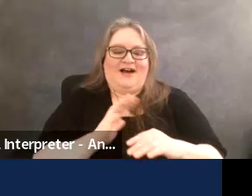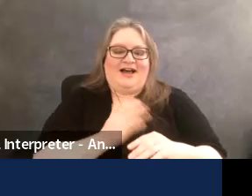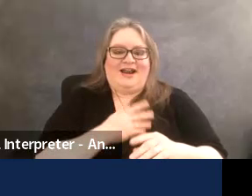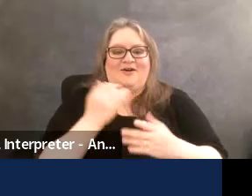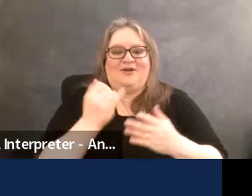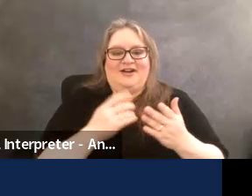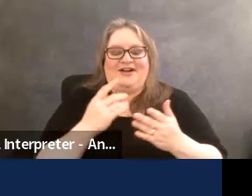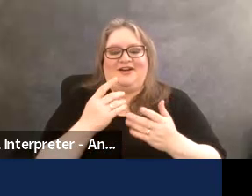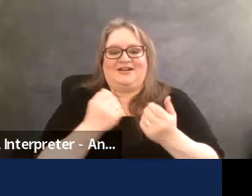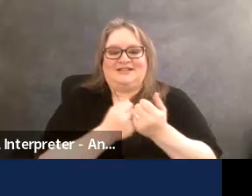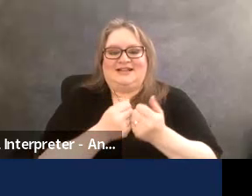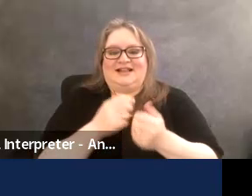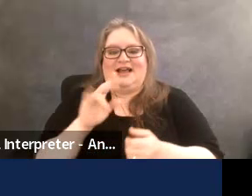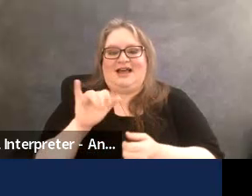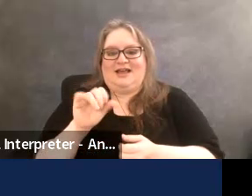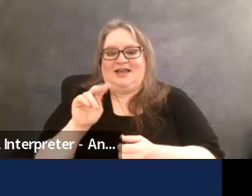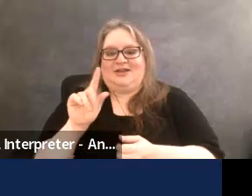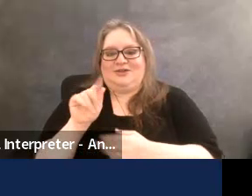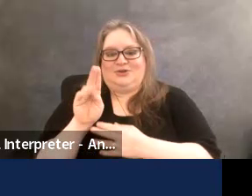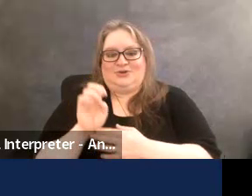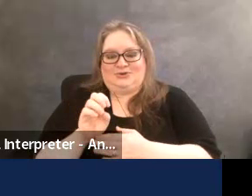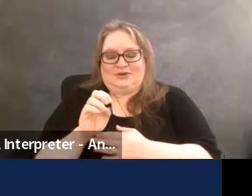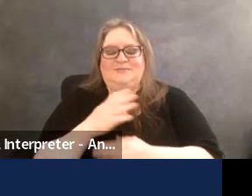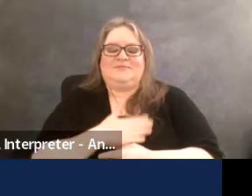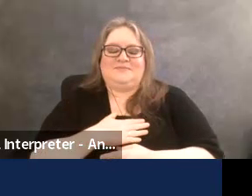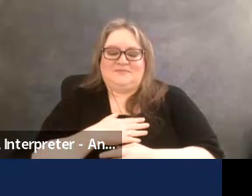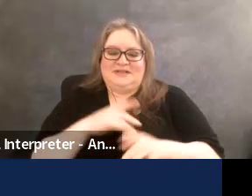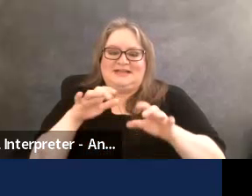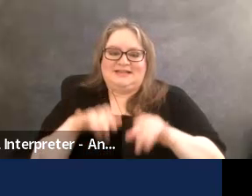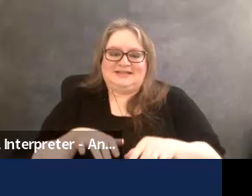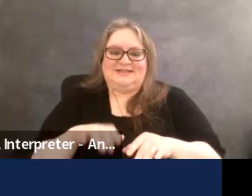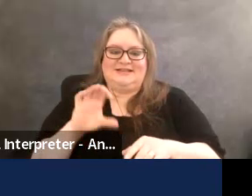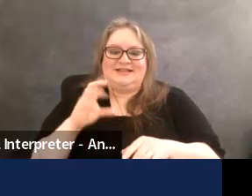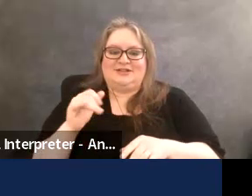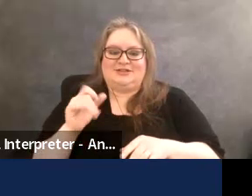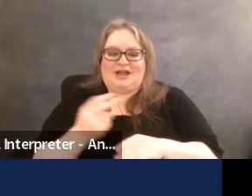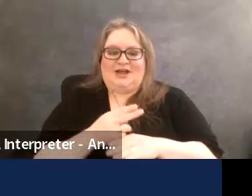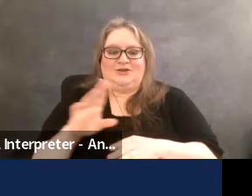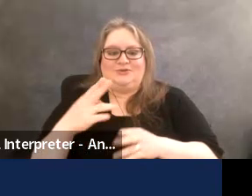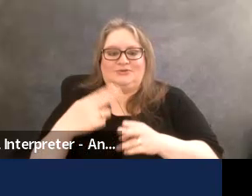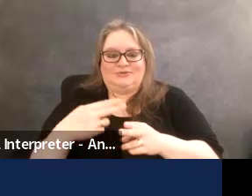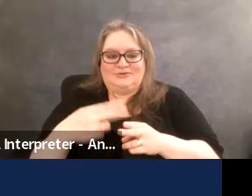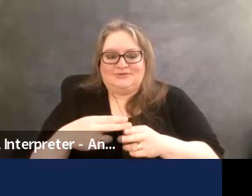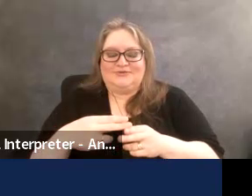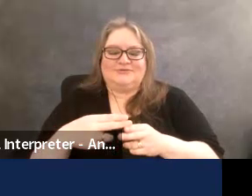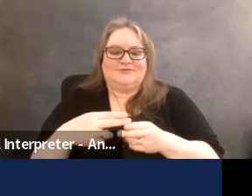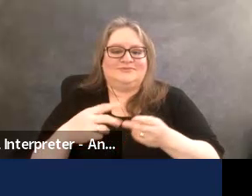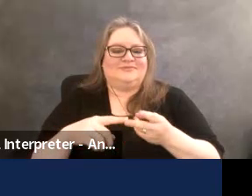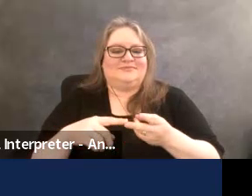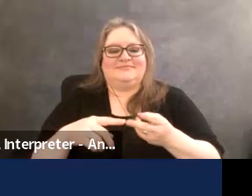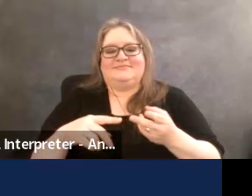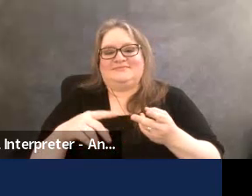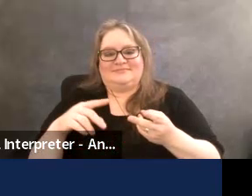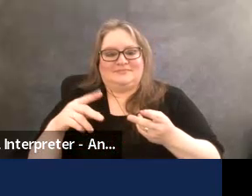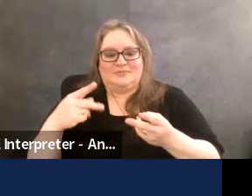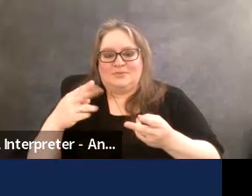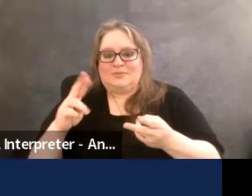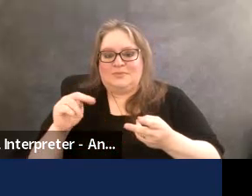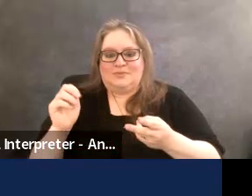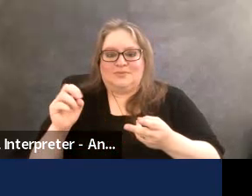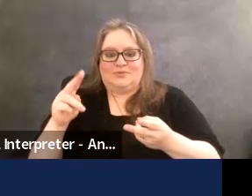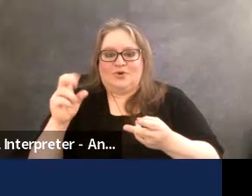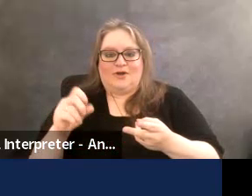started, please feel free to use the chat to introduce yourself to the panelists, the fellow creatives here today. You can share your name, your pronouns as you